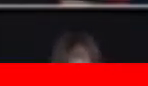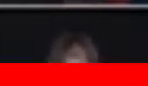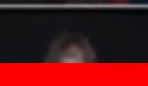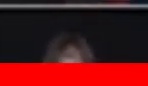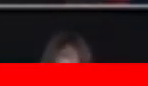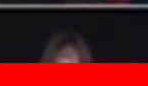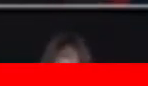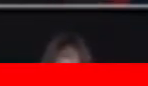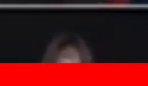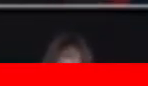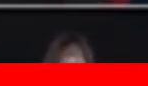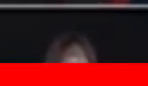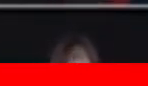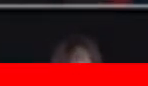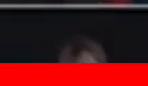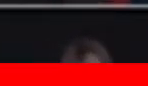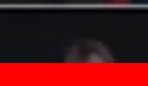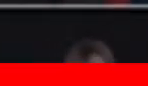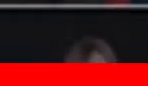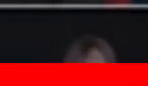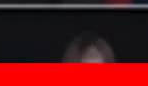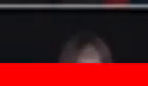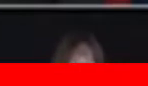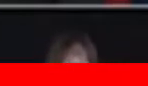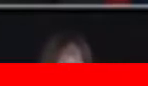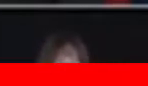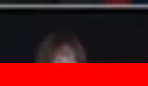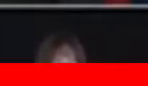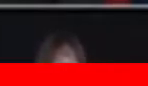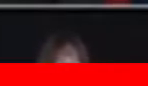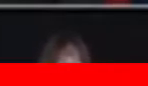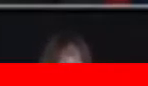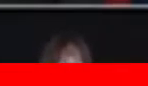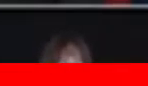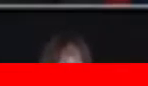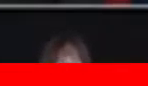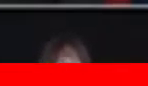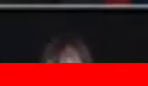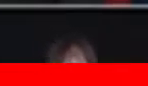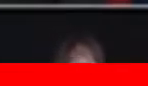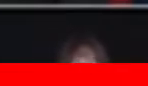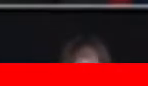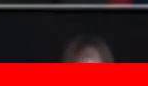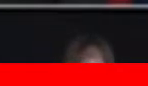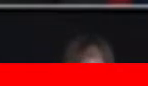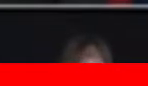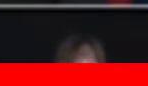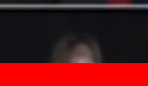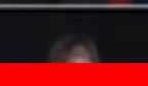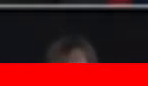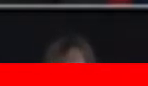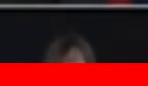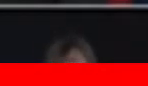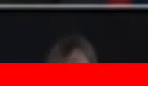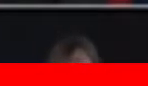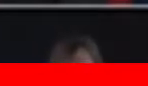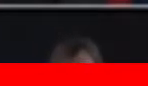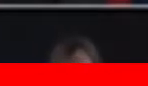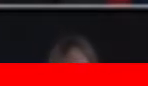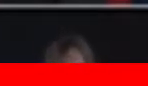Thank you, Dr. Williams. All of us know a small business owner struggling due to COVID-19. We see the anxiety in their eyes when we